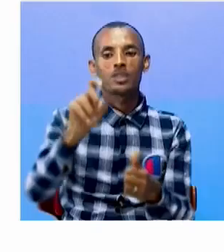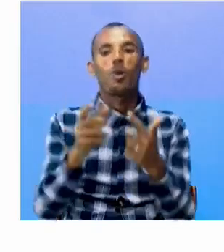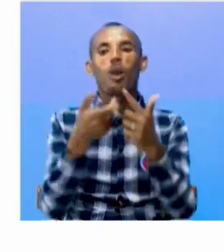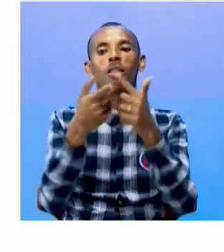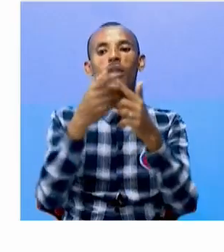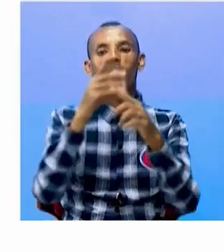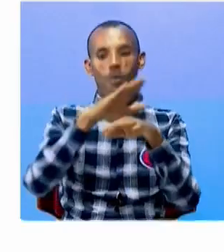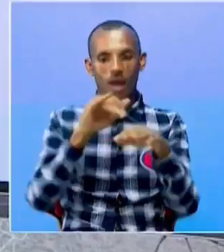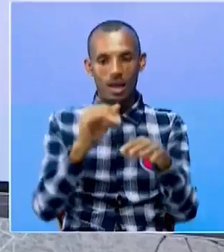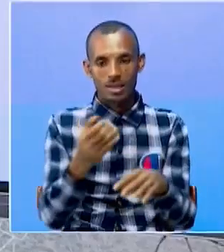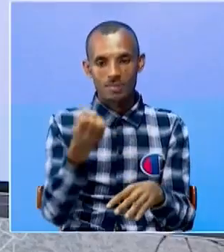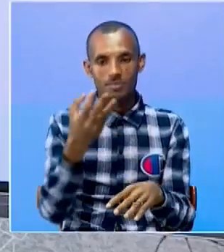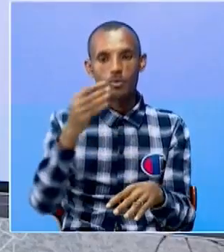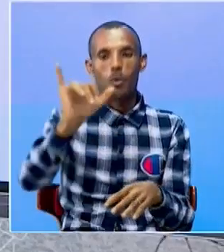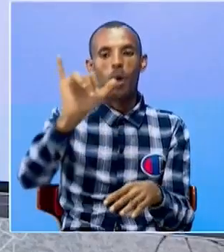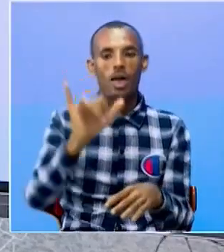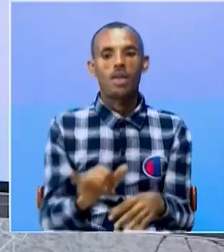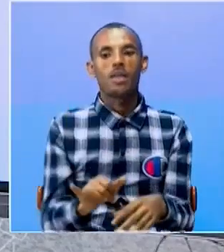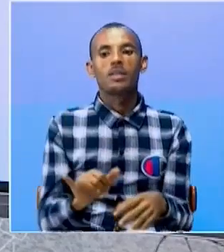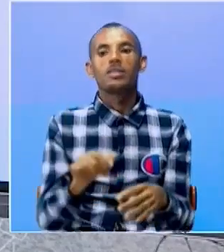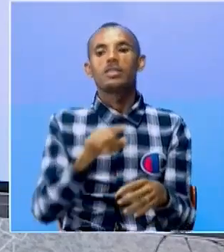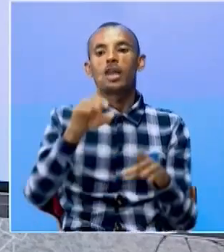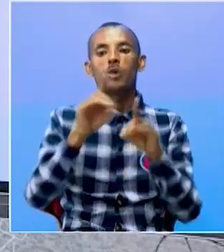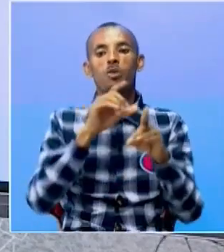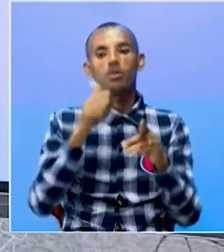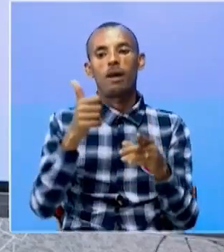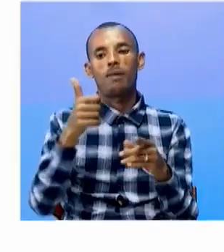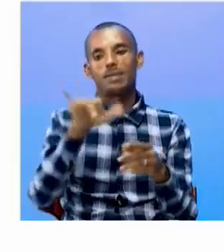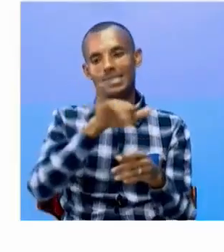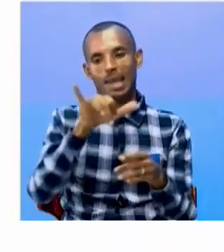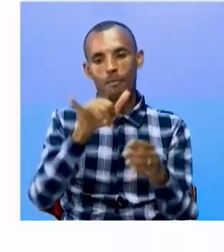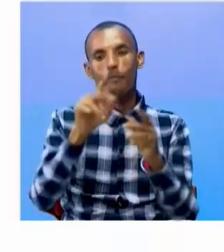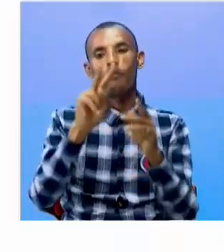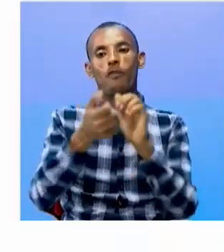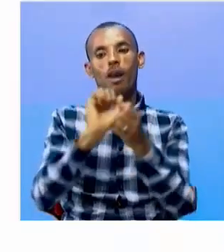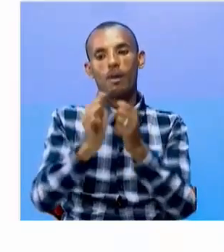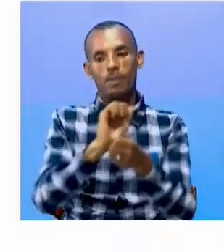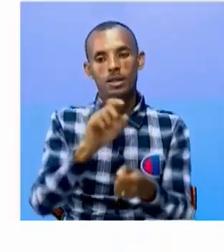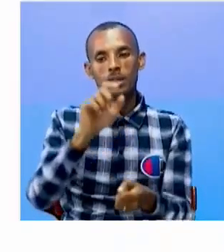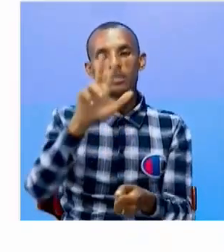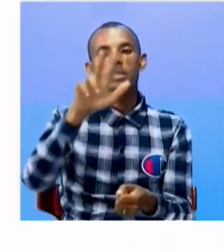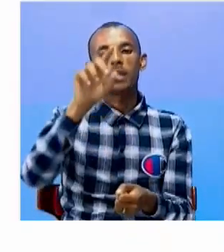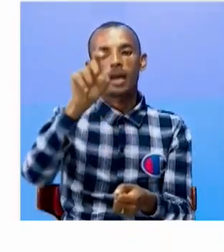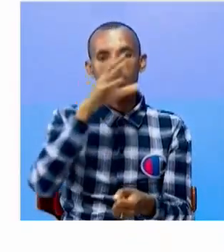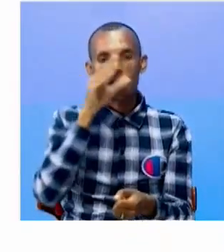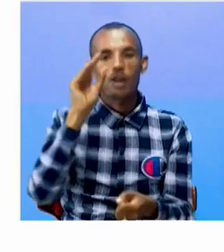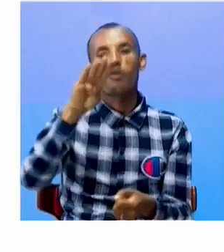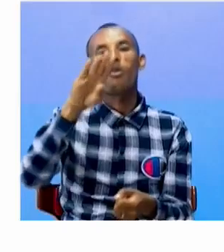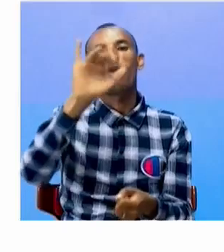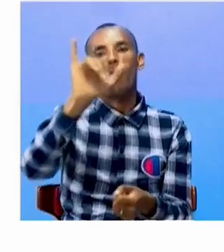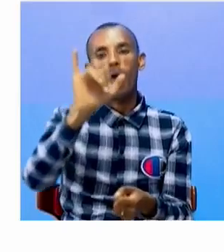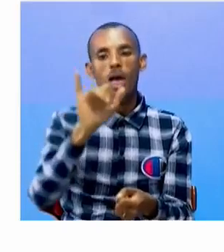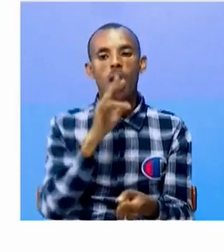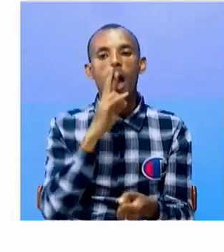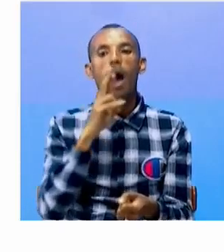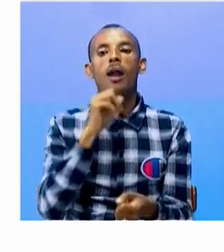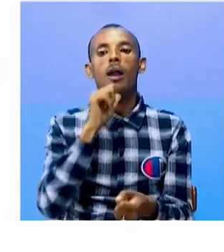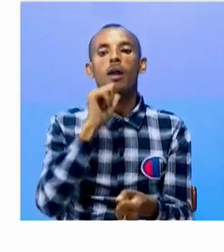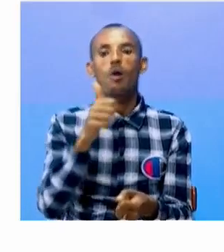do not have the same variable. Therefore, 3x and 4y are not like terms, are